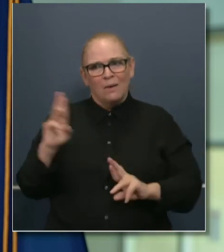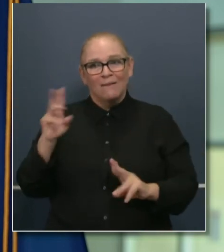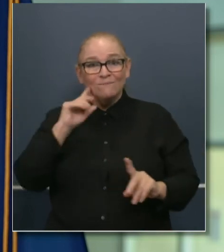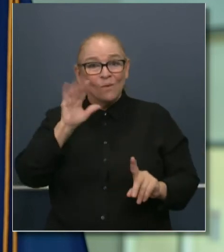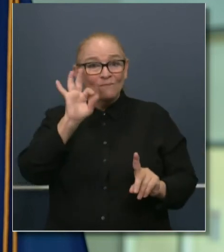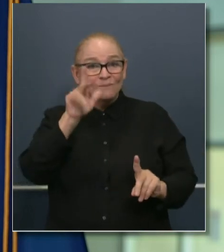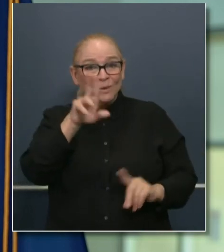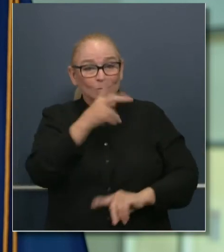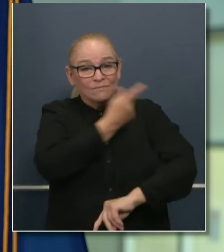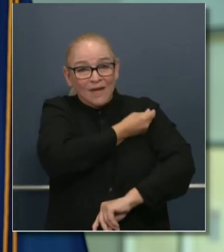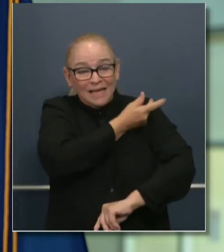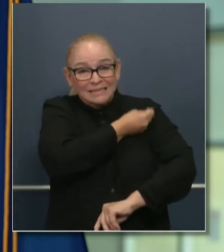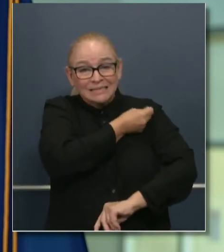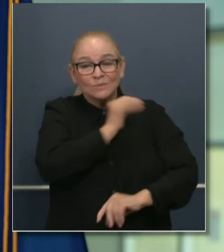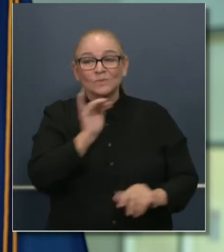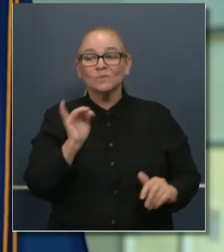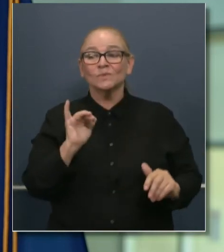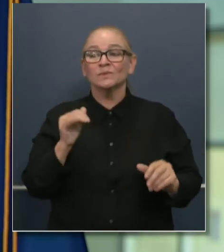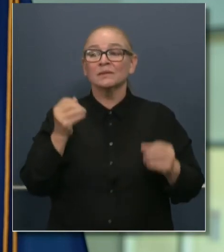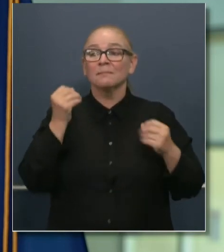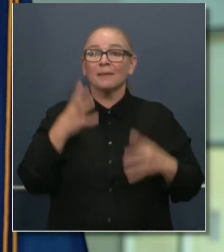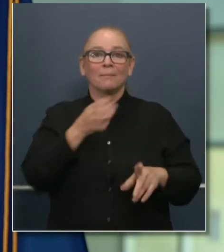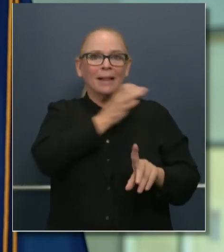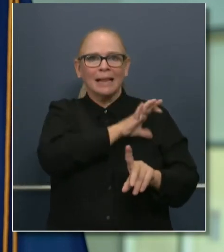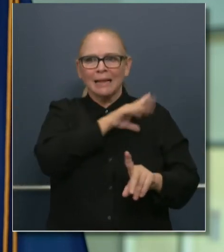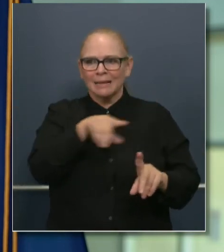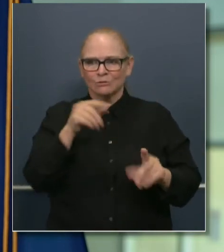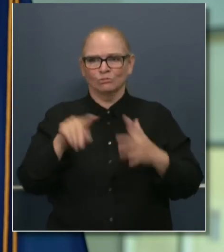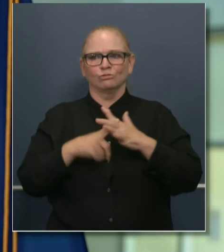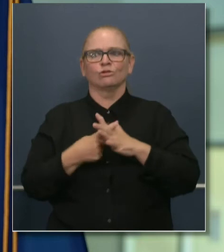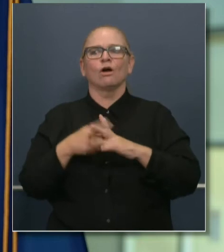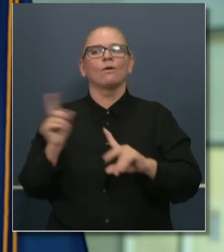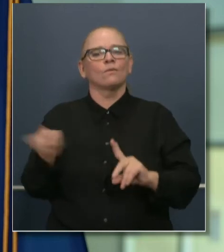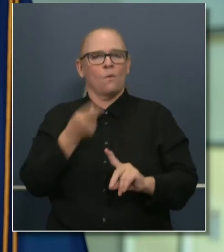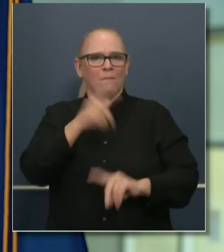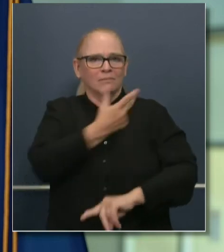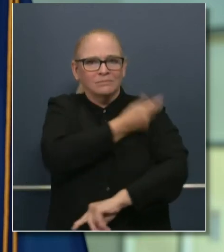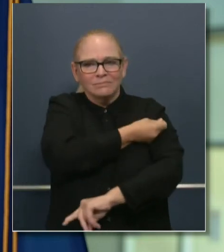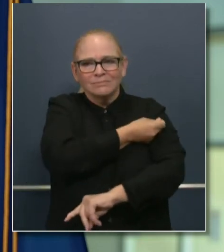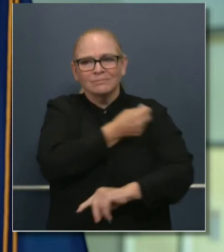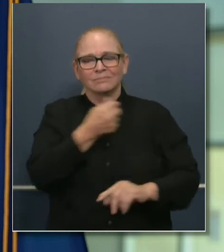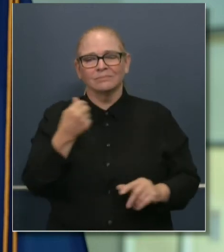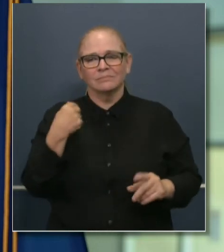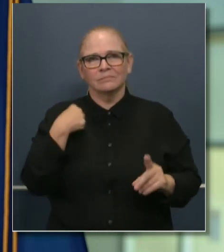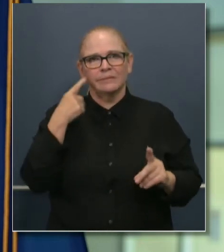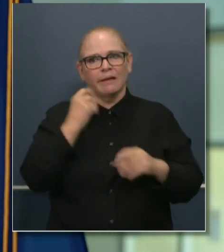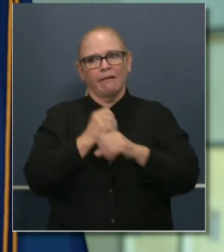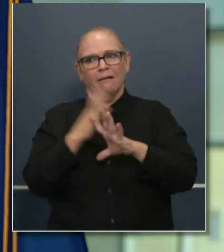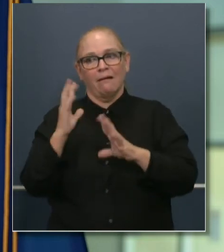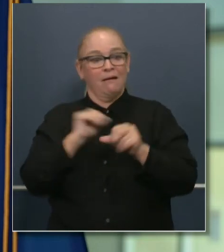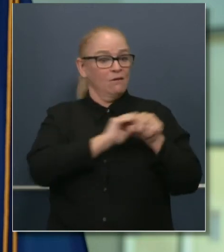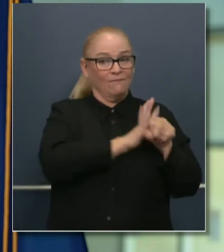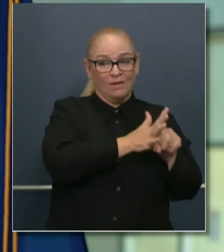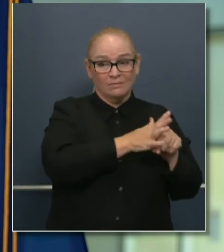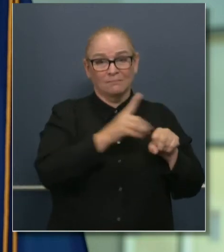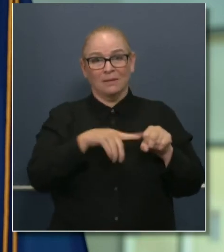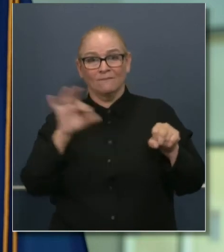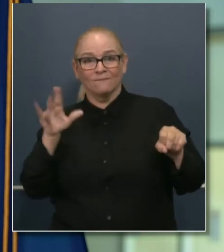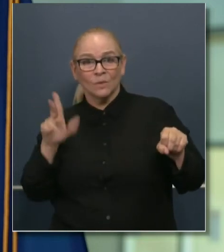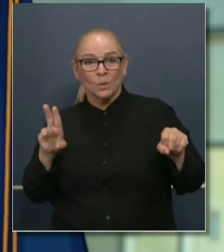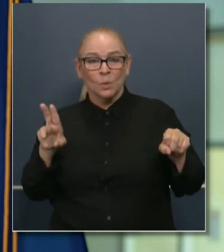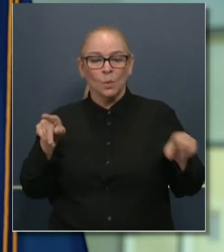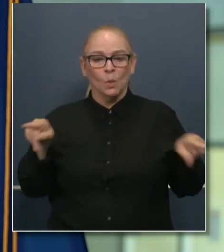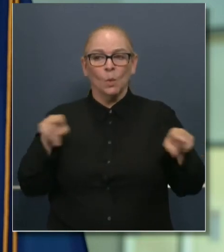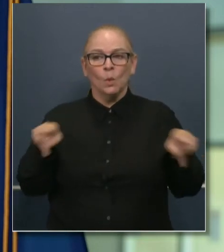number of our clinics and our workplaces. And as we think about COVID-19 on the one hand and flu on the other, we're really trying to make